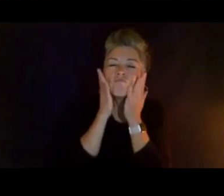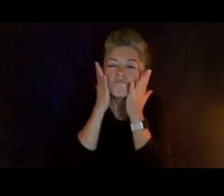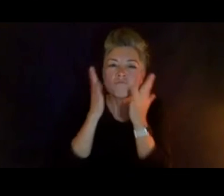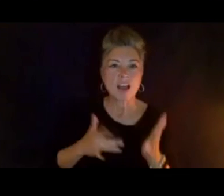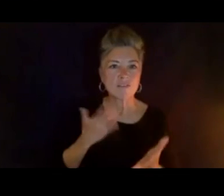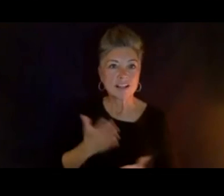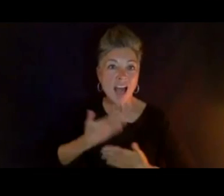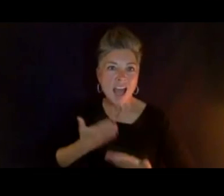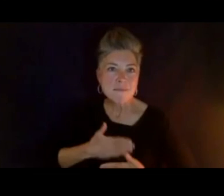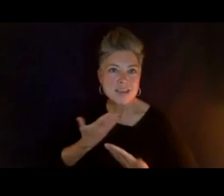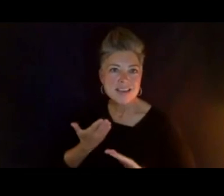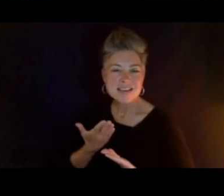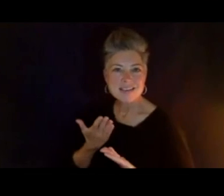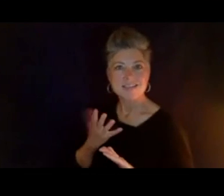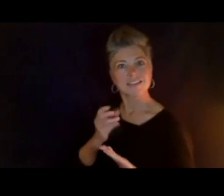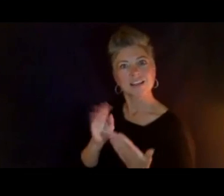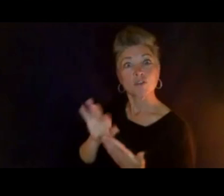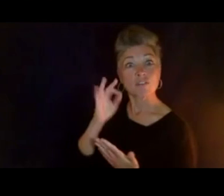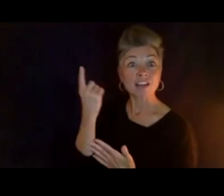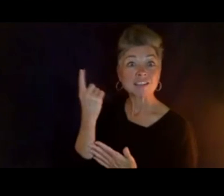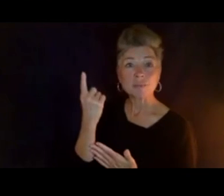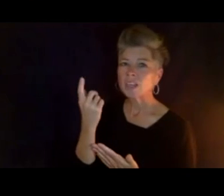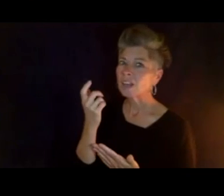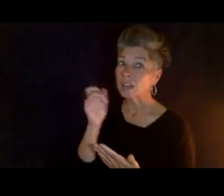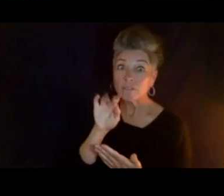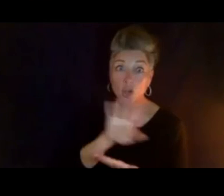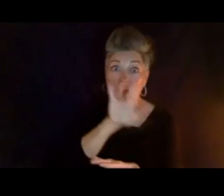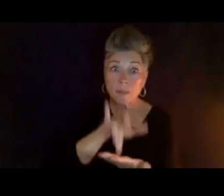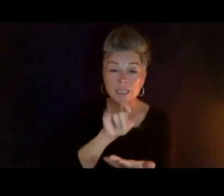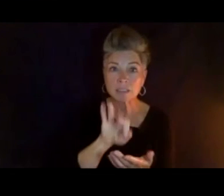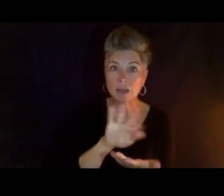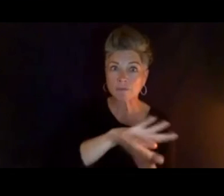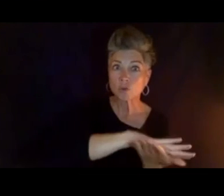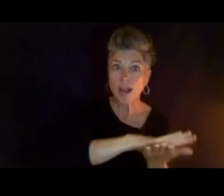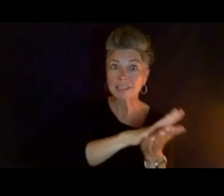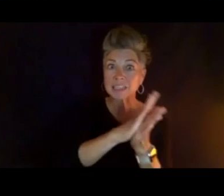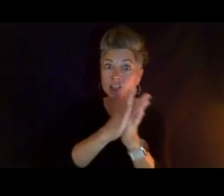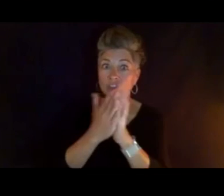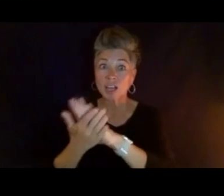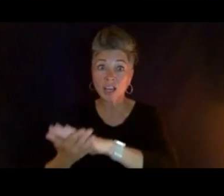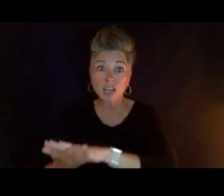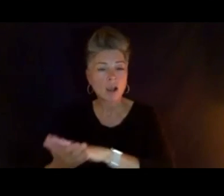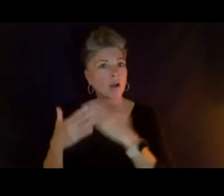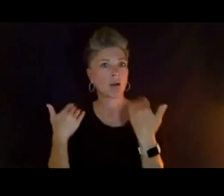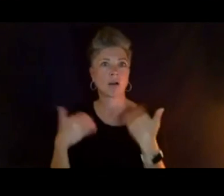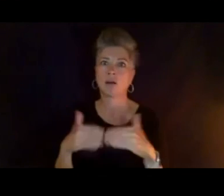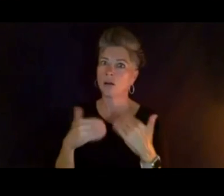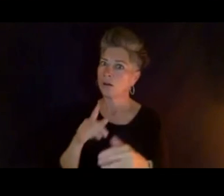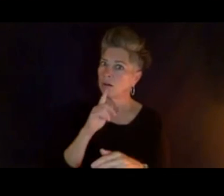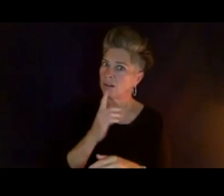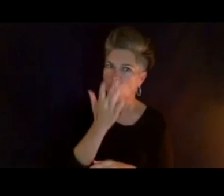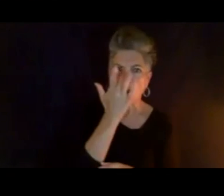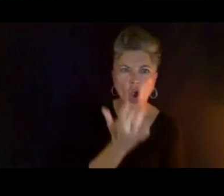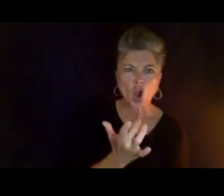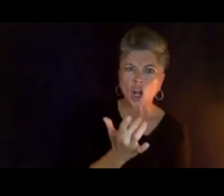something, like, especially, like, when you're in the midst of transitioning, it's really hard in those early stages to find